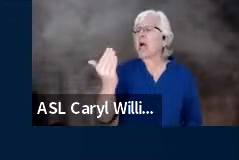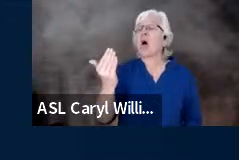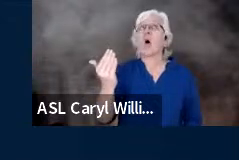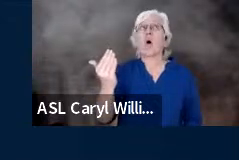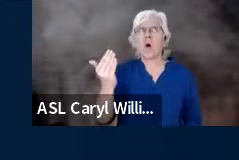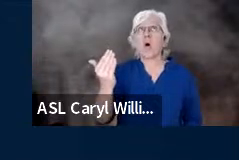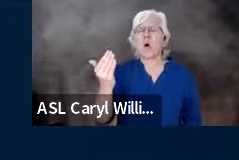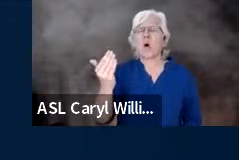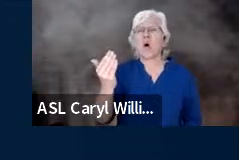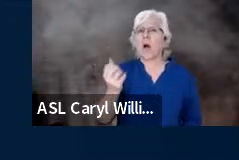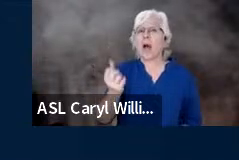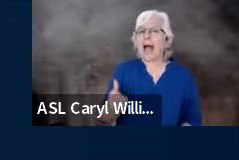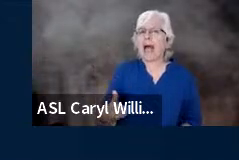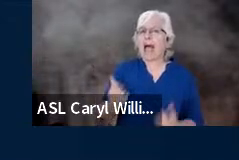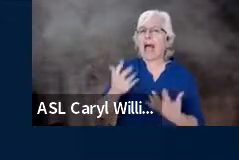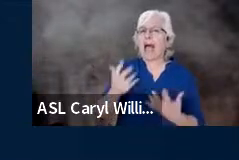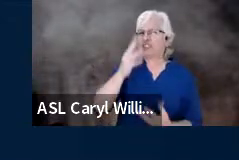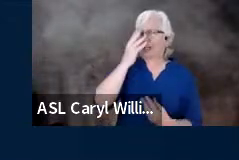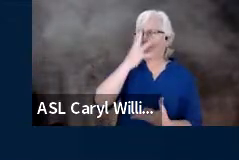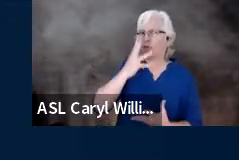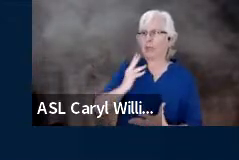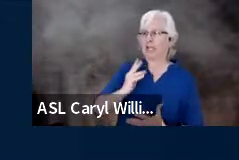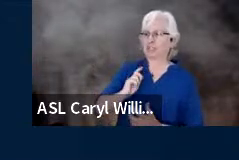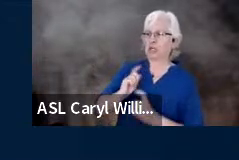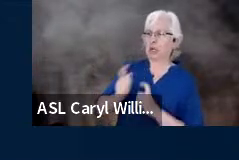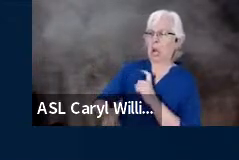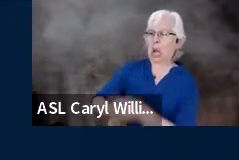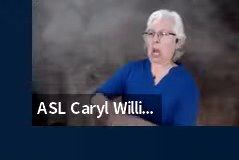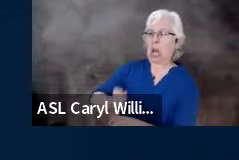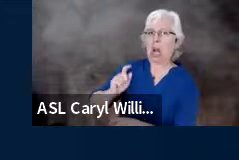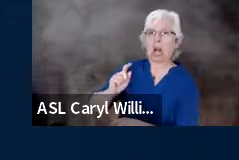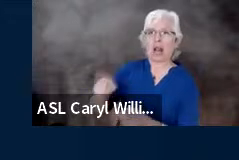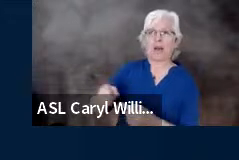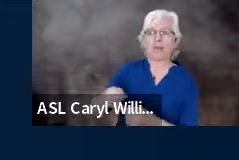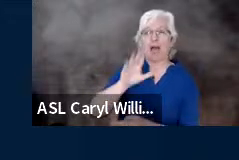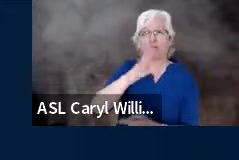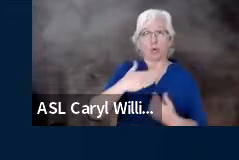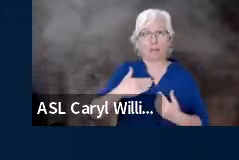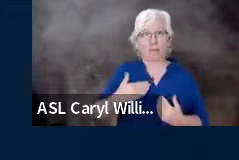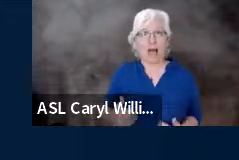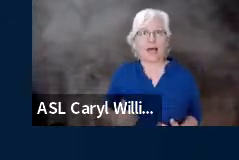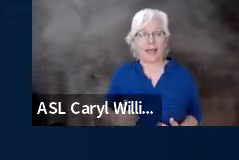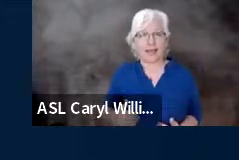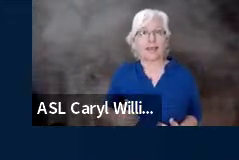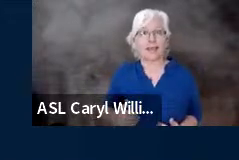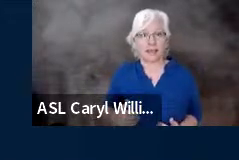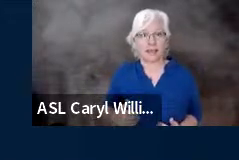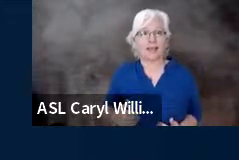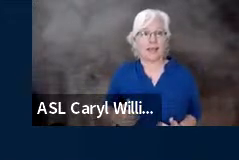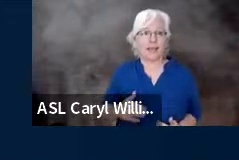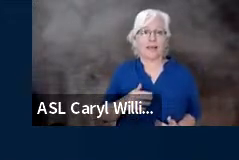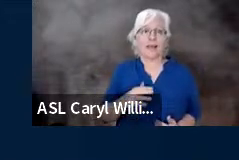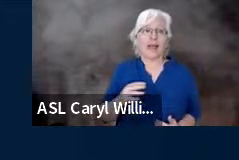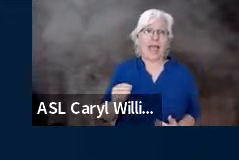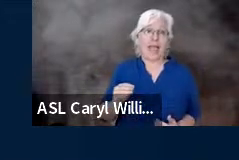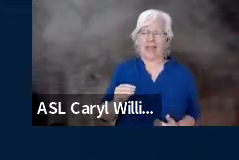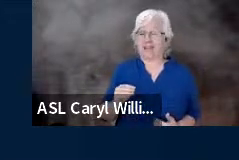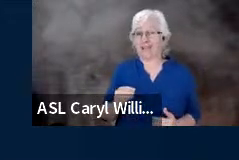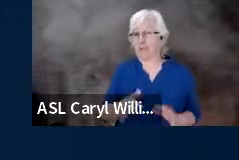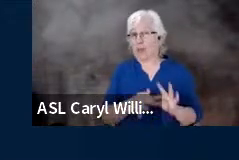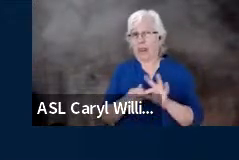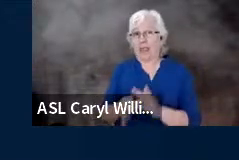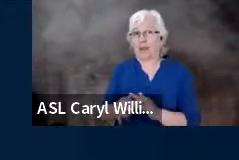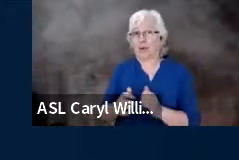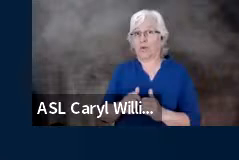much information you're giving about your body in data privacy here.